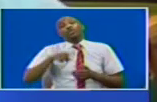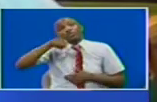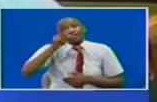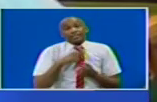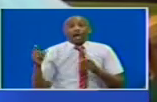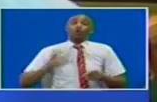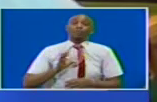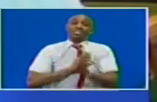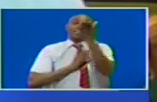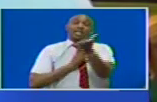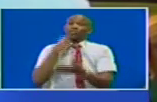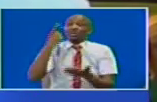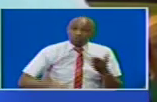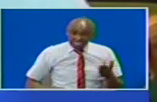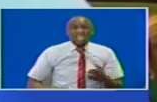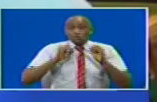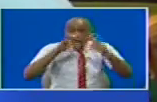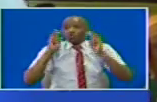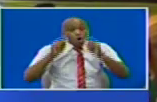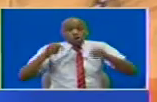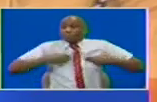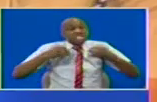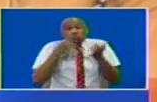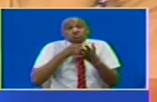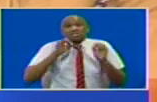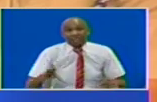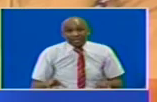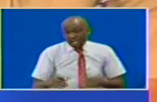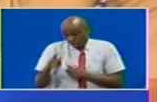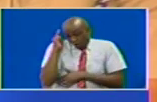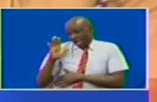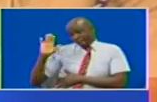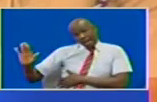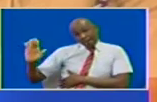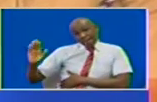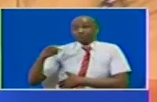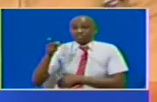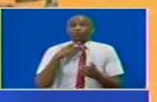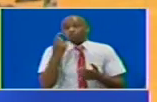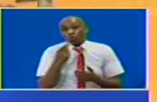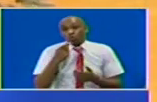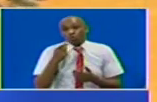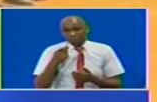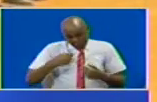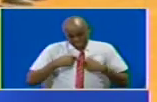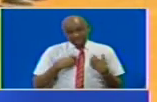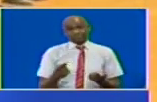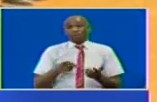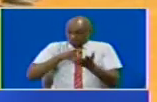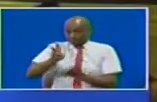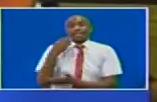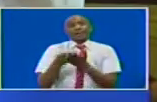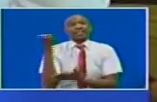unafika kamati ya bunge, unasema hapana sio mimi, wakili ya huyo alikuwa anaitwa Murkomen. Alilipwa